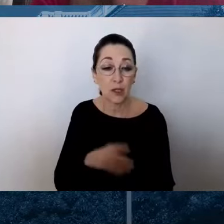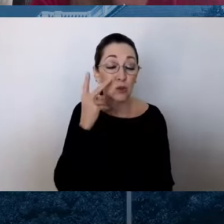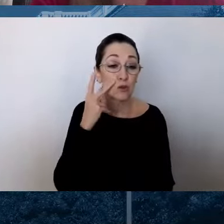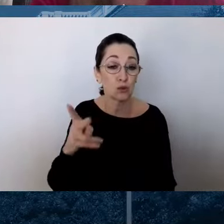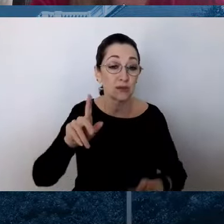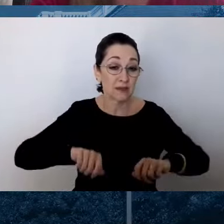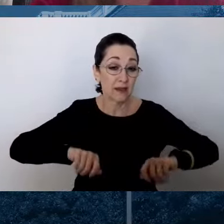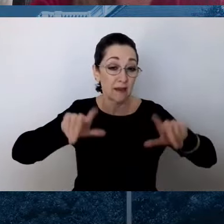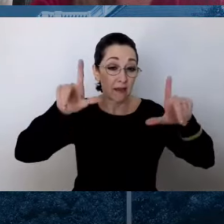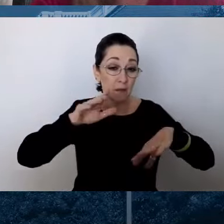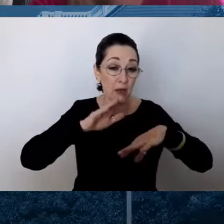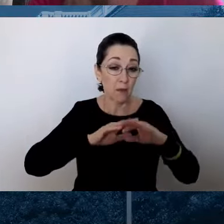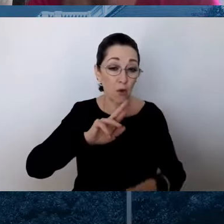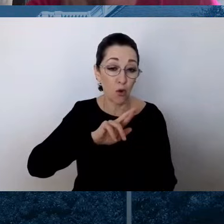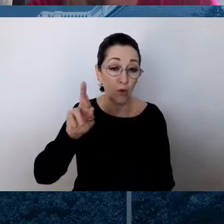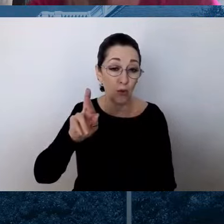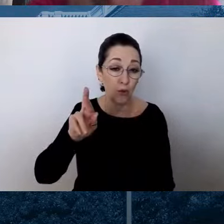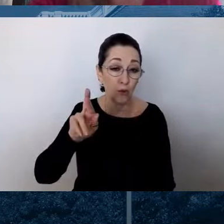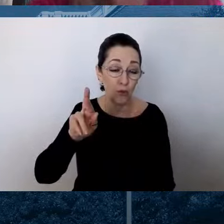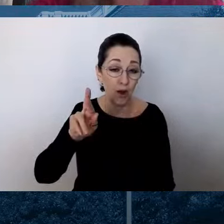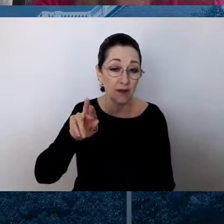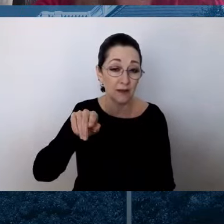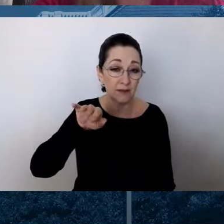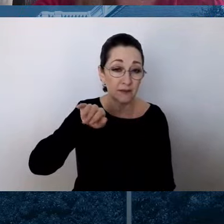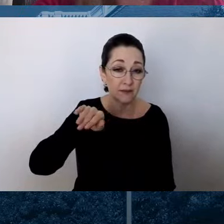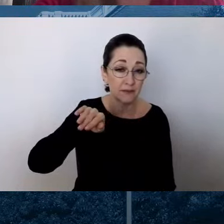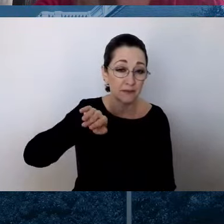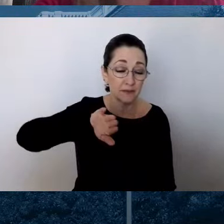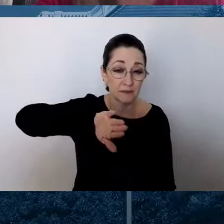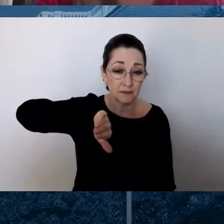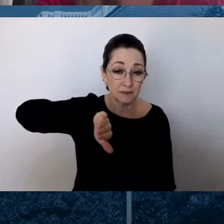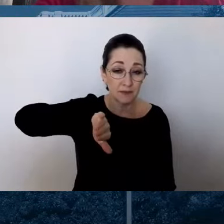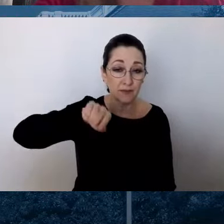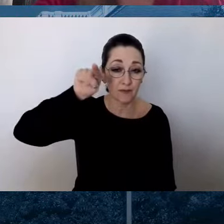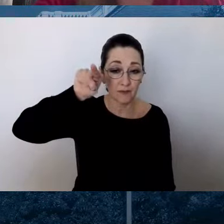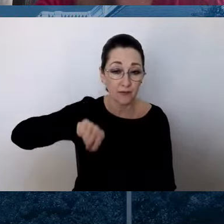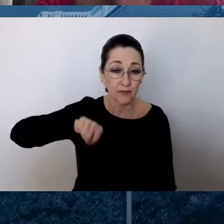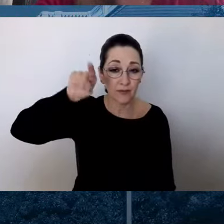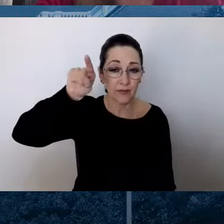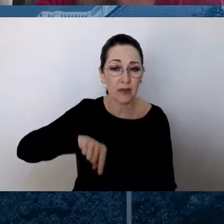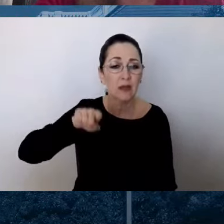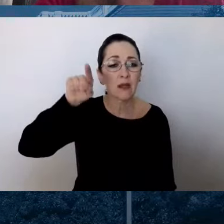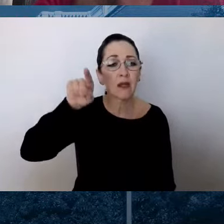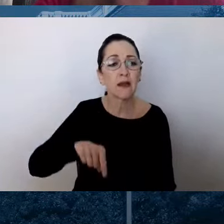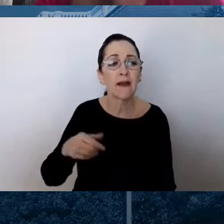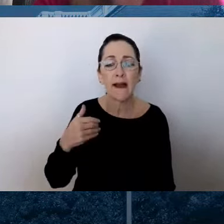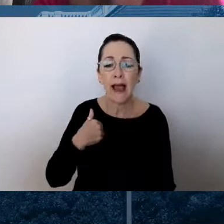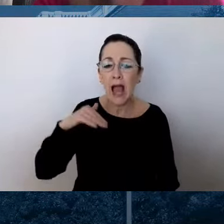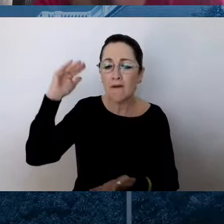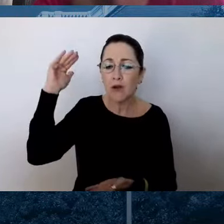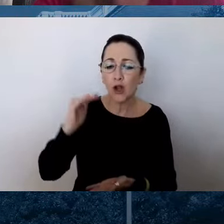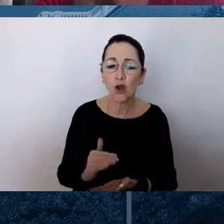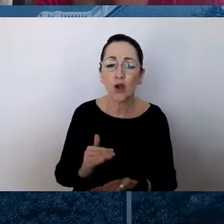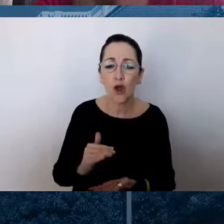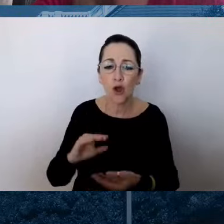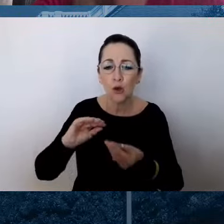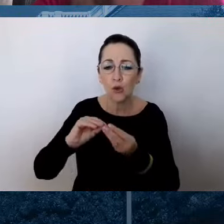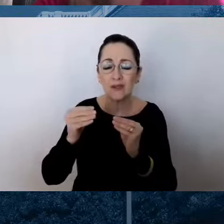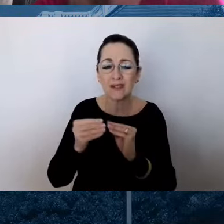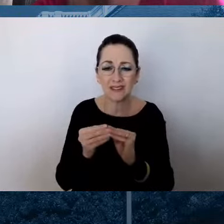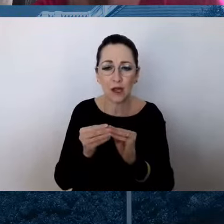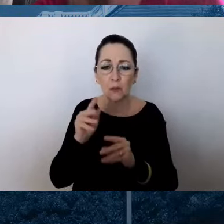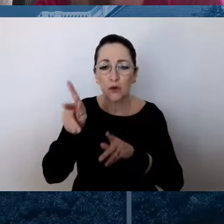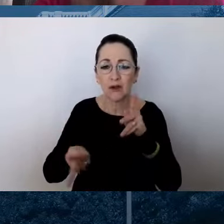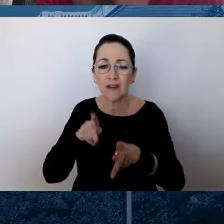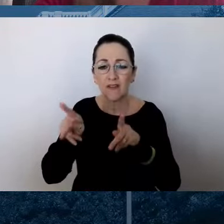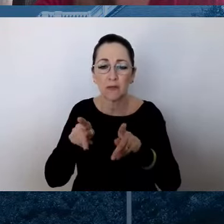see the zip codes that we're considering the zip codes with the lowest vaccination rates. That means they're 10 percentage points lower